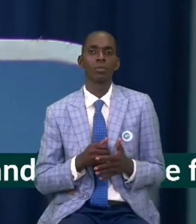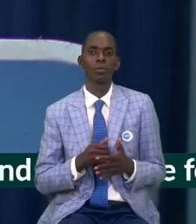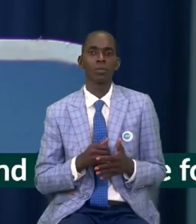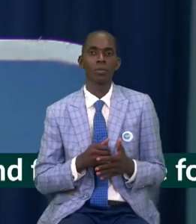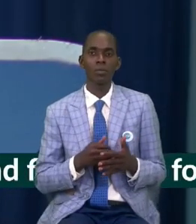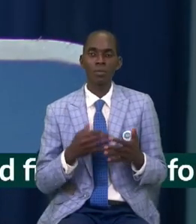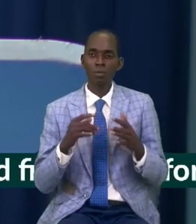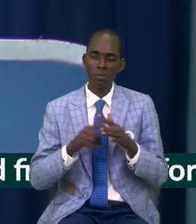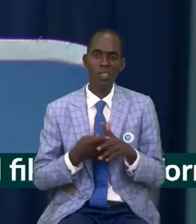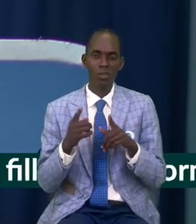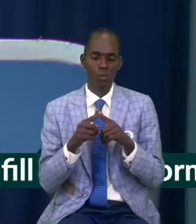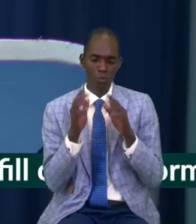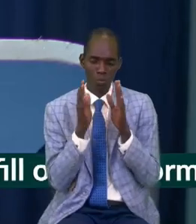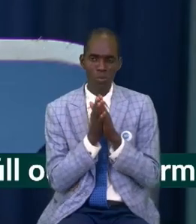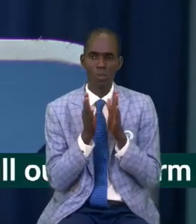Counselors, we are waiting.